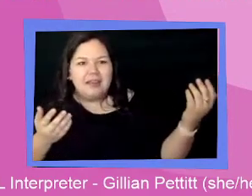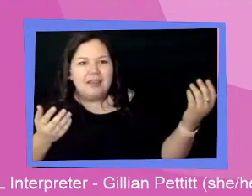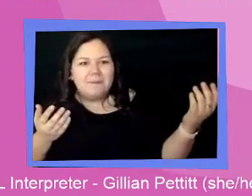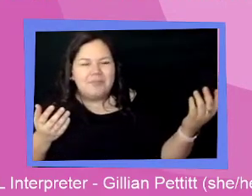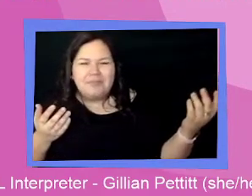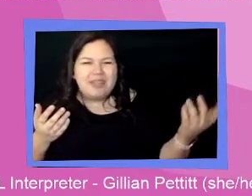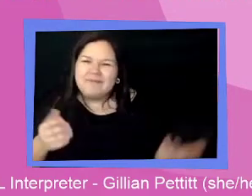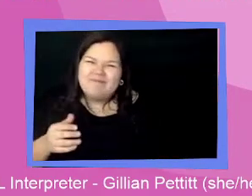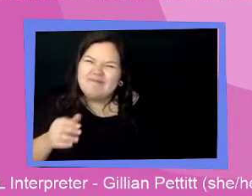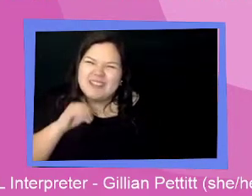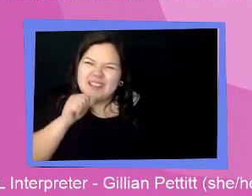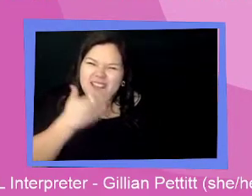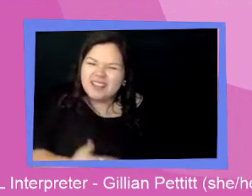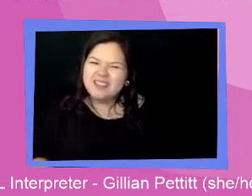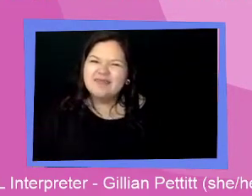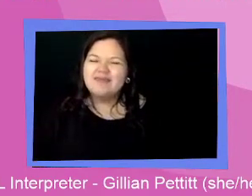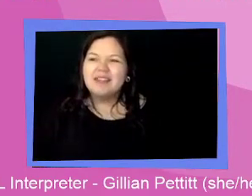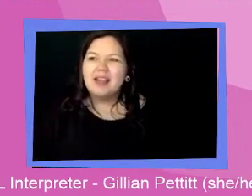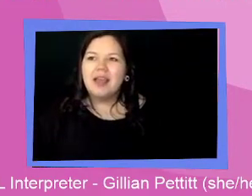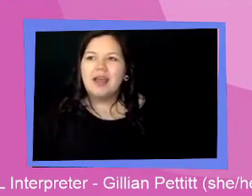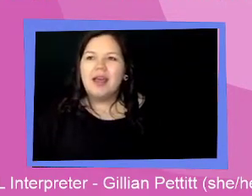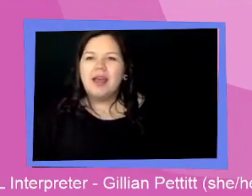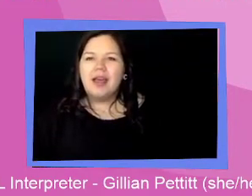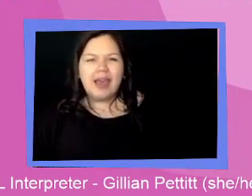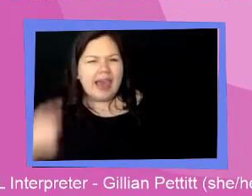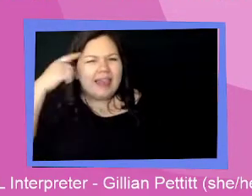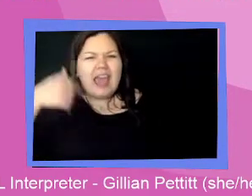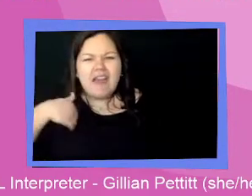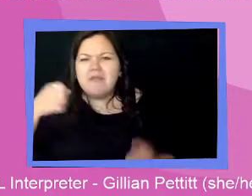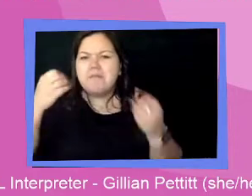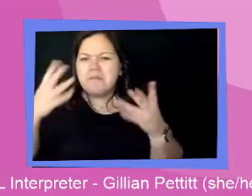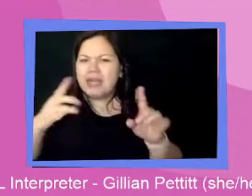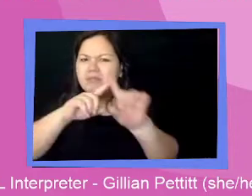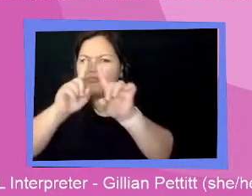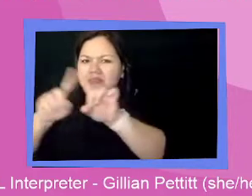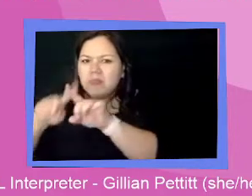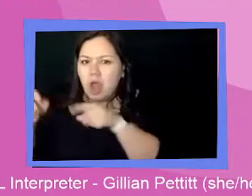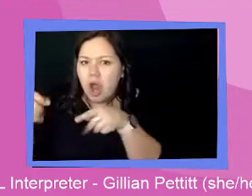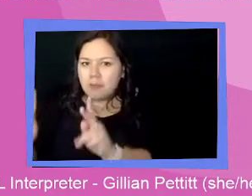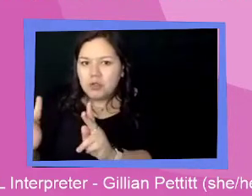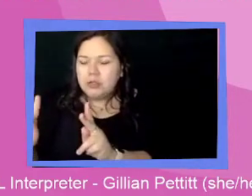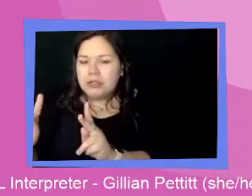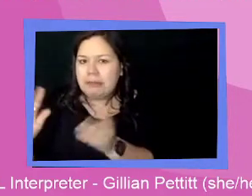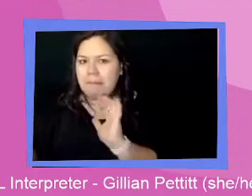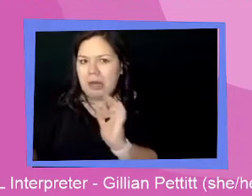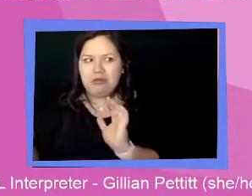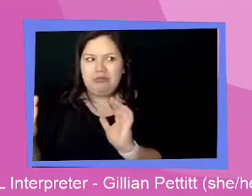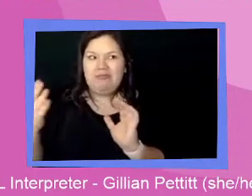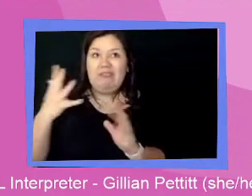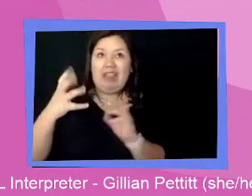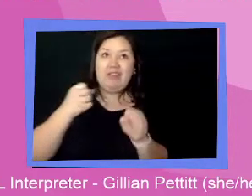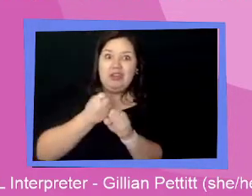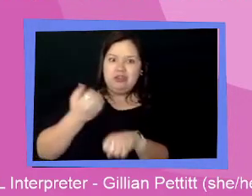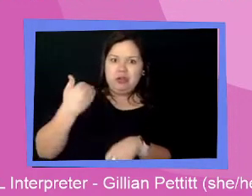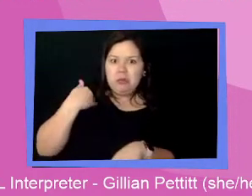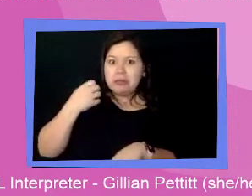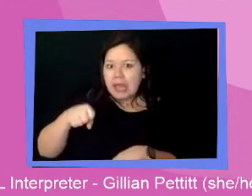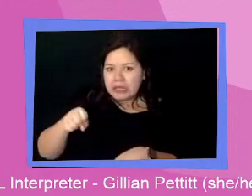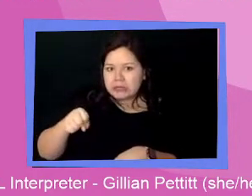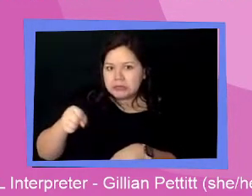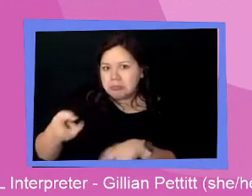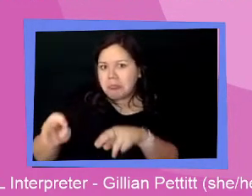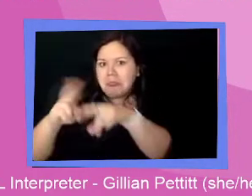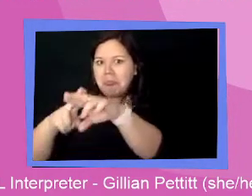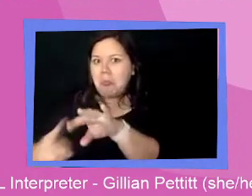I don't think that that's cool. And I think that there's a lot of opportunities, way more than, I don't know, 5 years ago. But